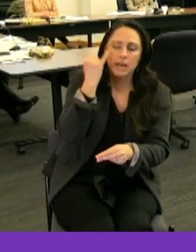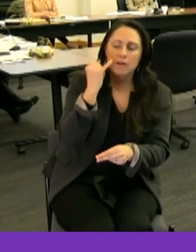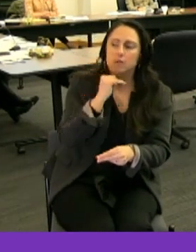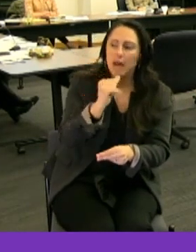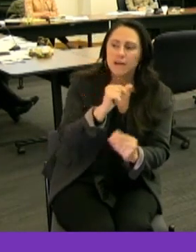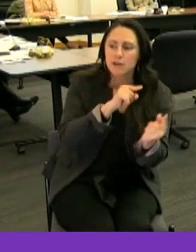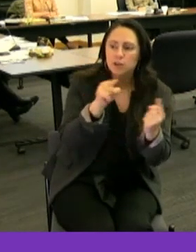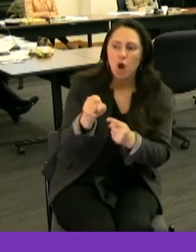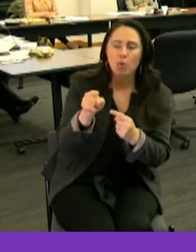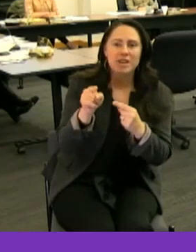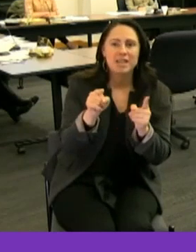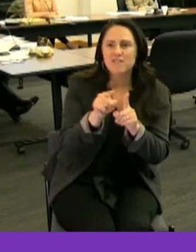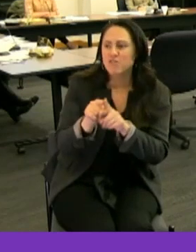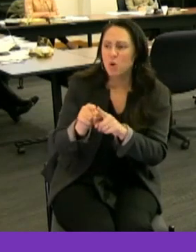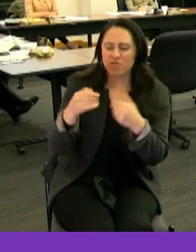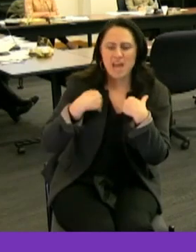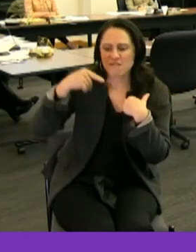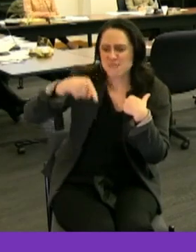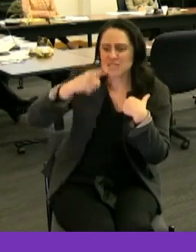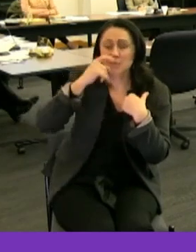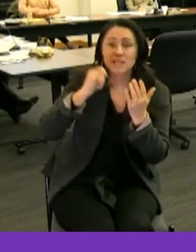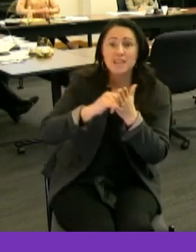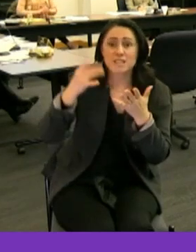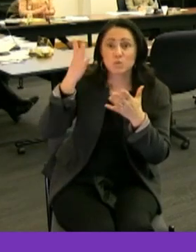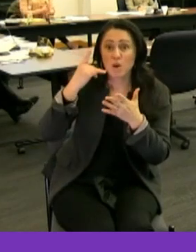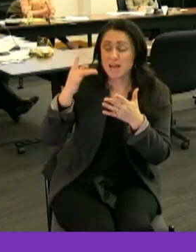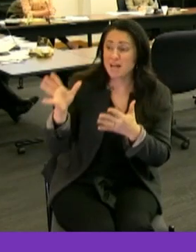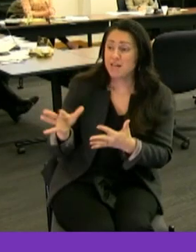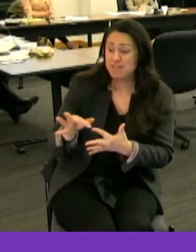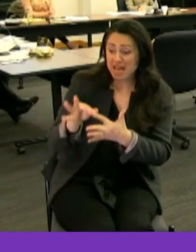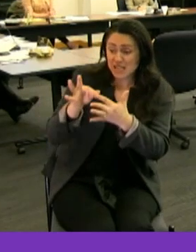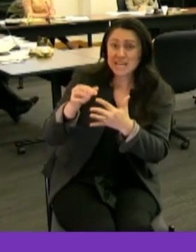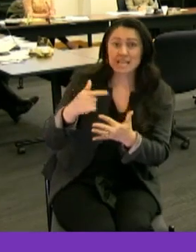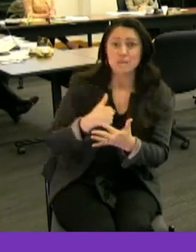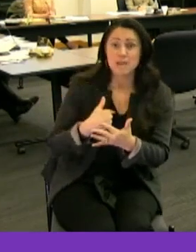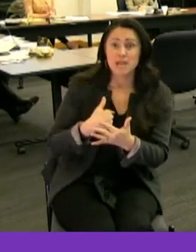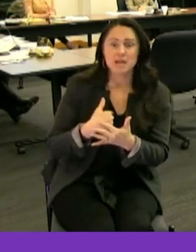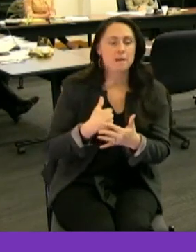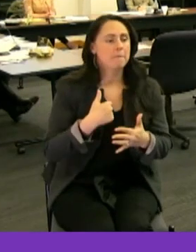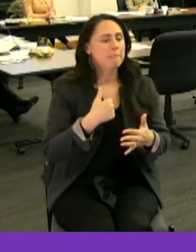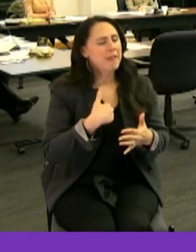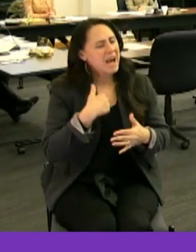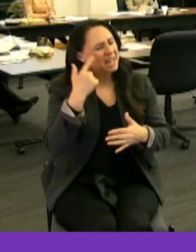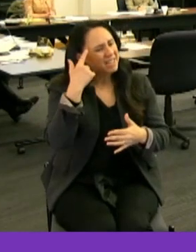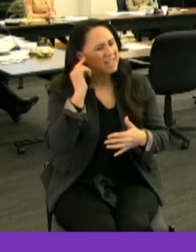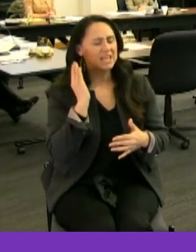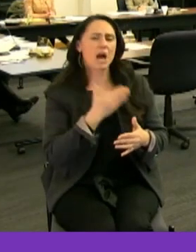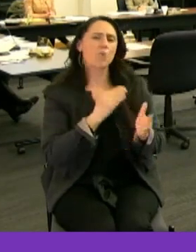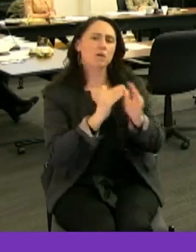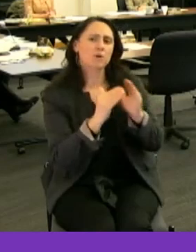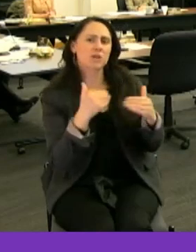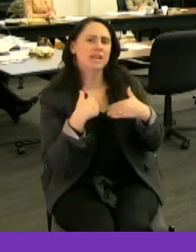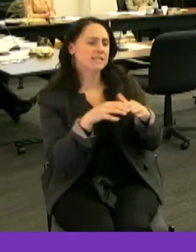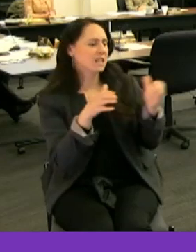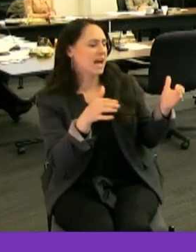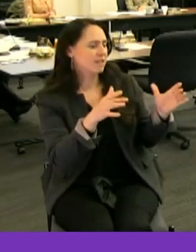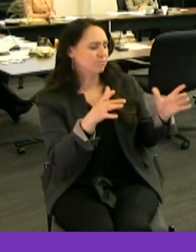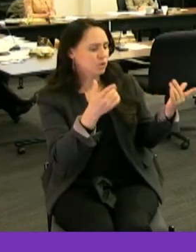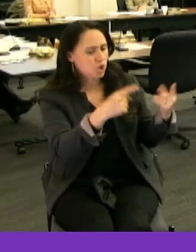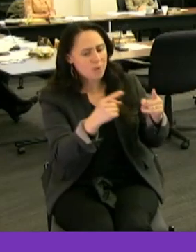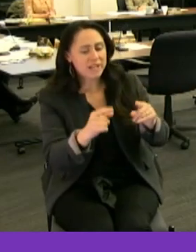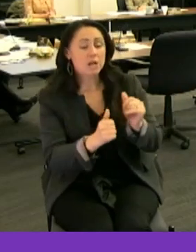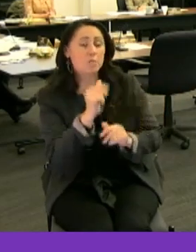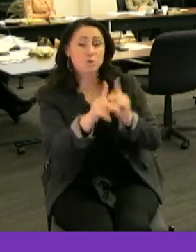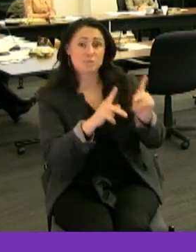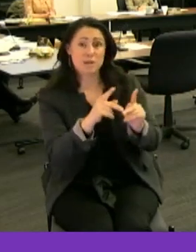come even though we have this, because that's why they elected me. So I think that our community has a lot going on. Most